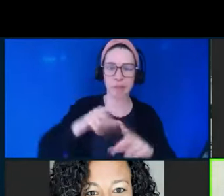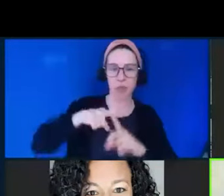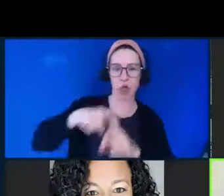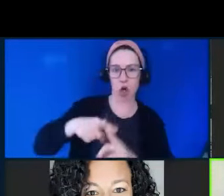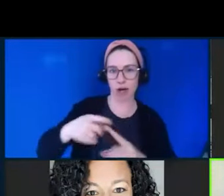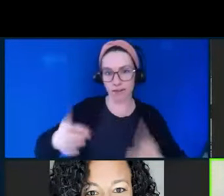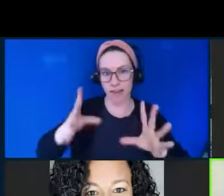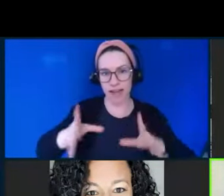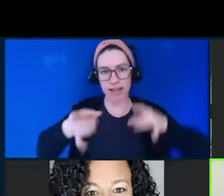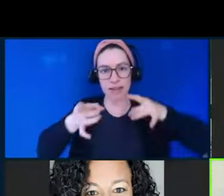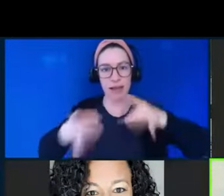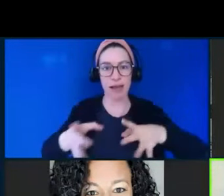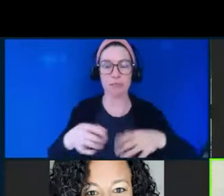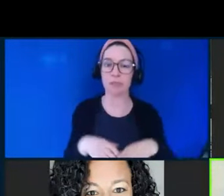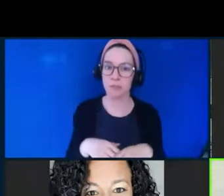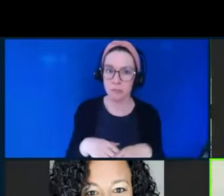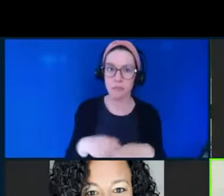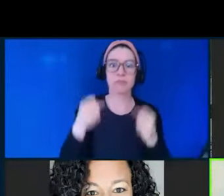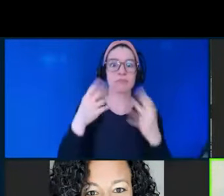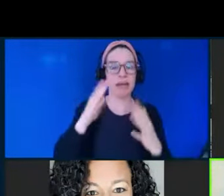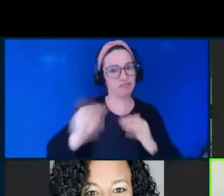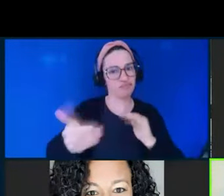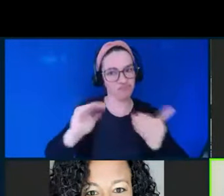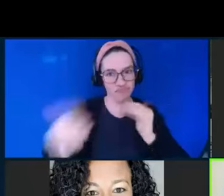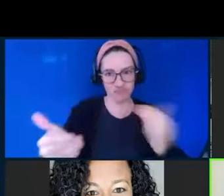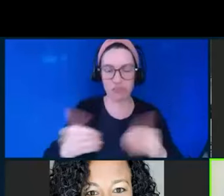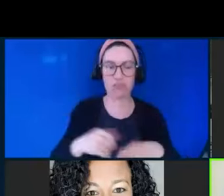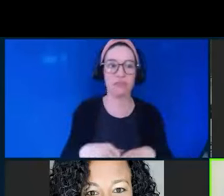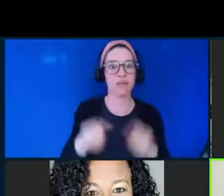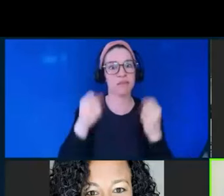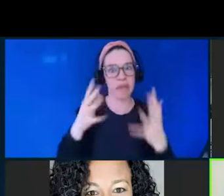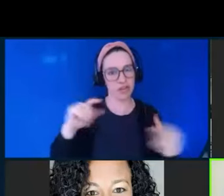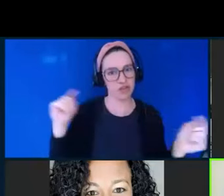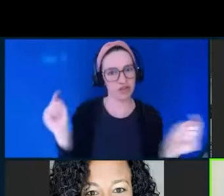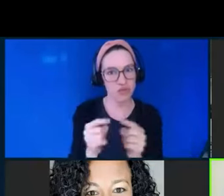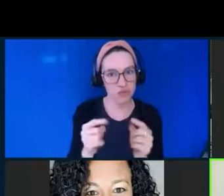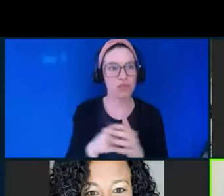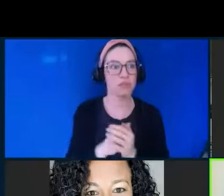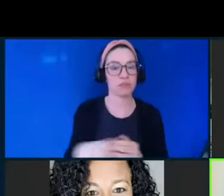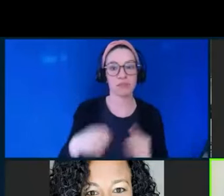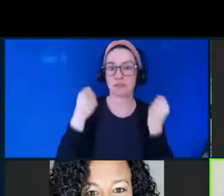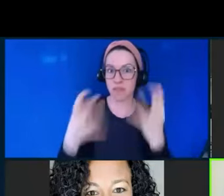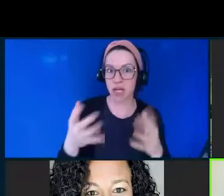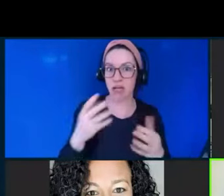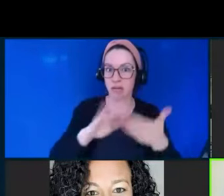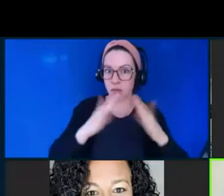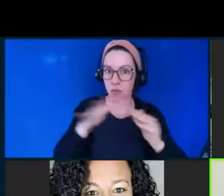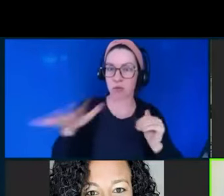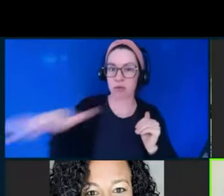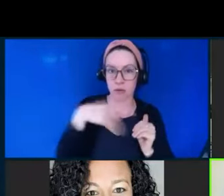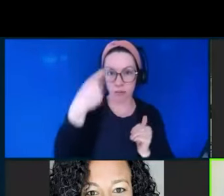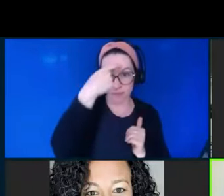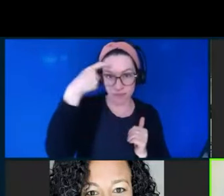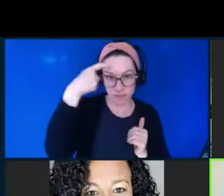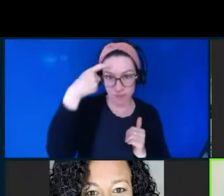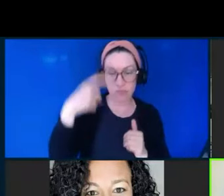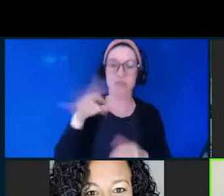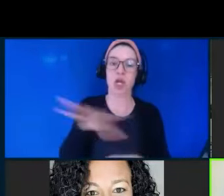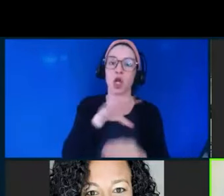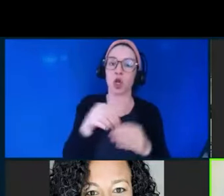has tragically taken so many precious lives, wounded many others, and traumatized many communities, including numerous